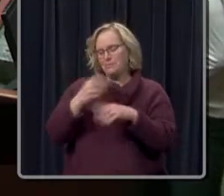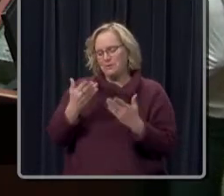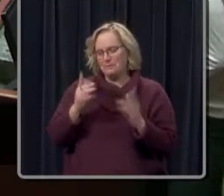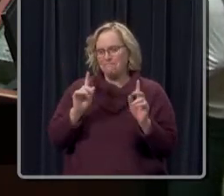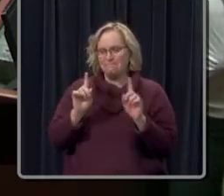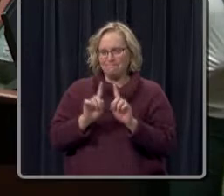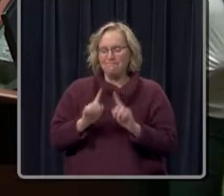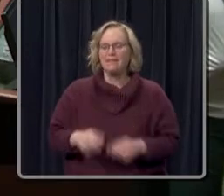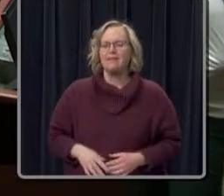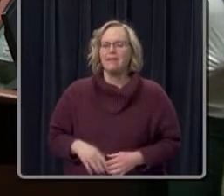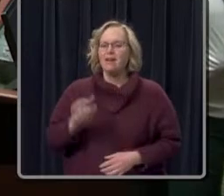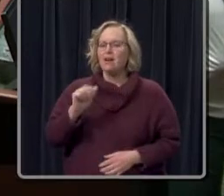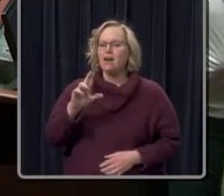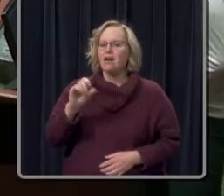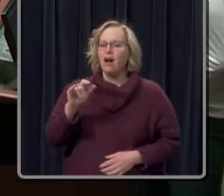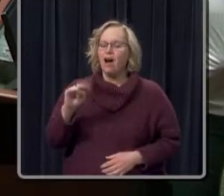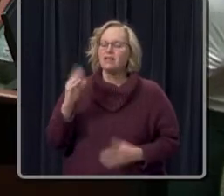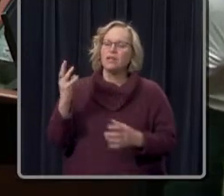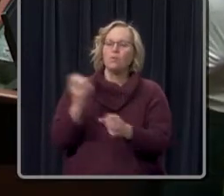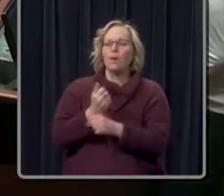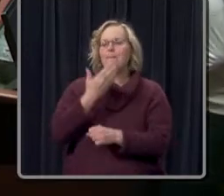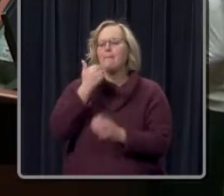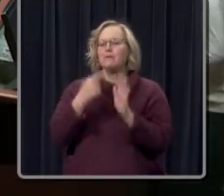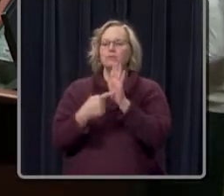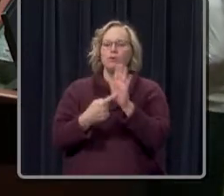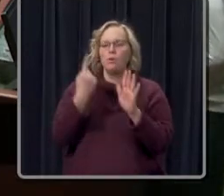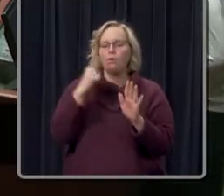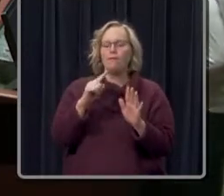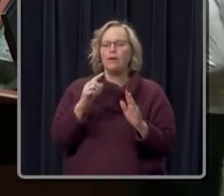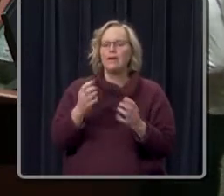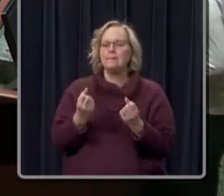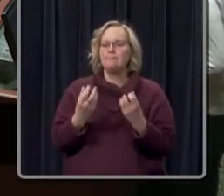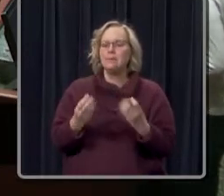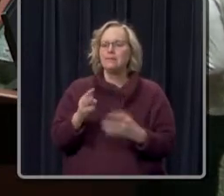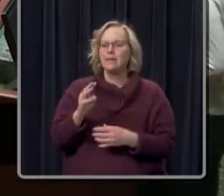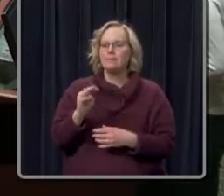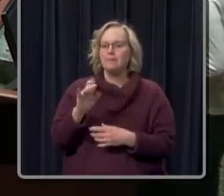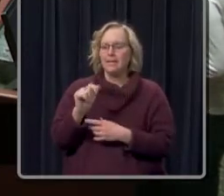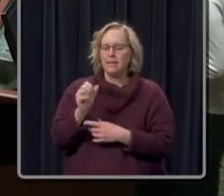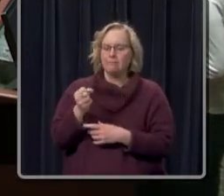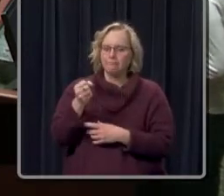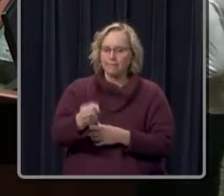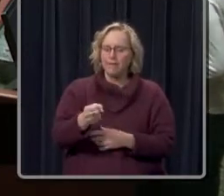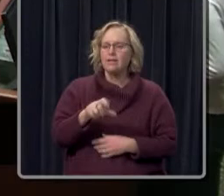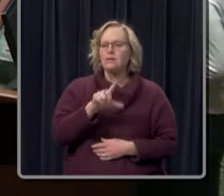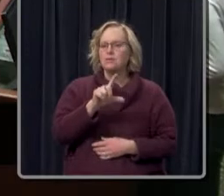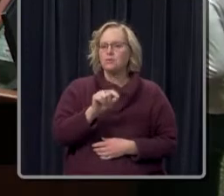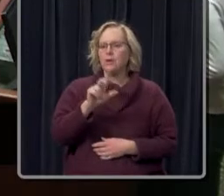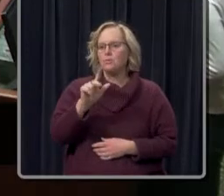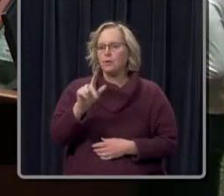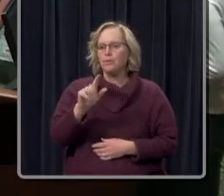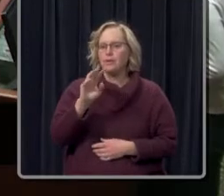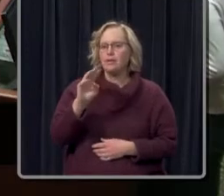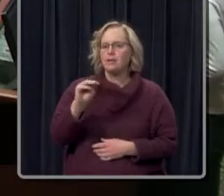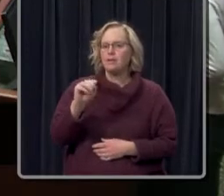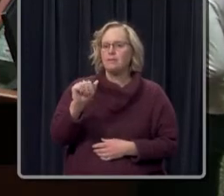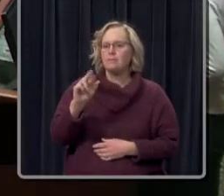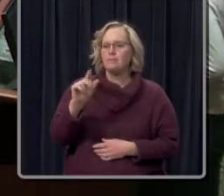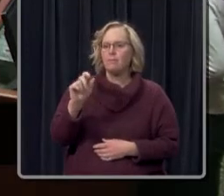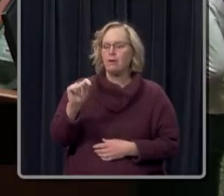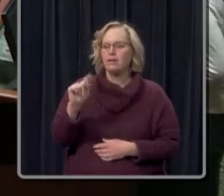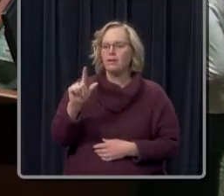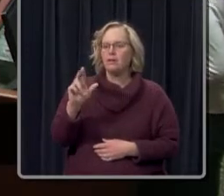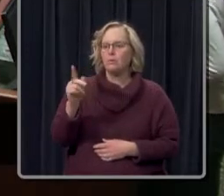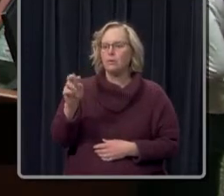Austin won Best in Show for his multimedia entry in the 2023 Martin Luther King Jr. Visual and Written